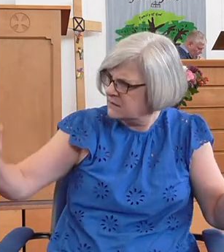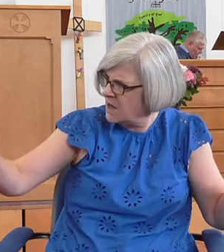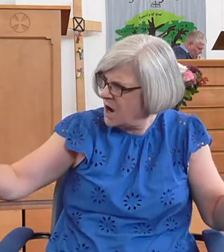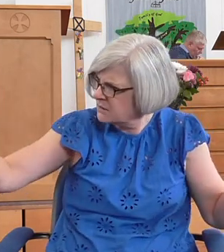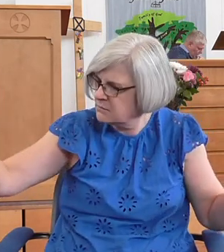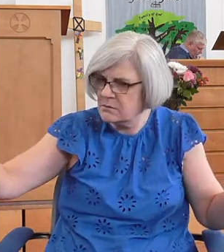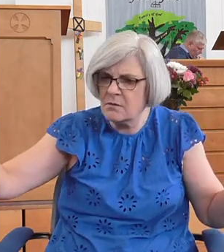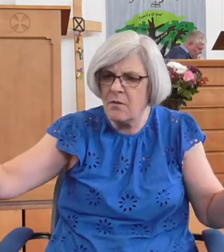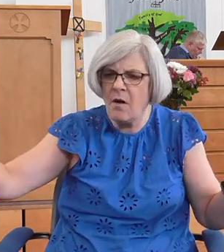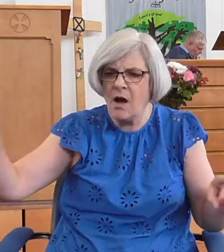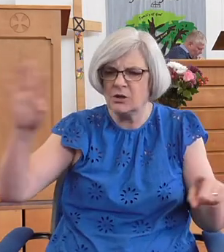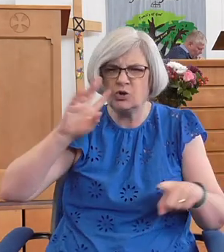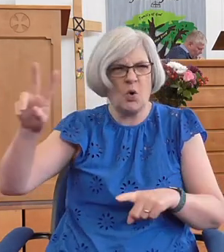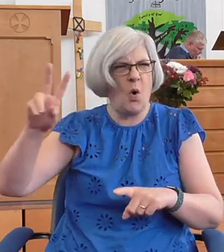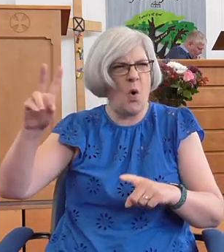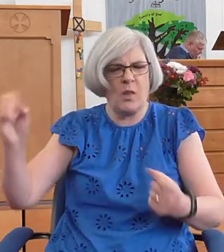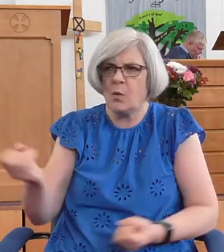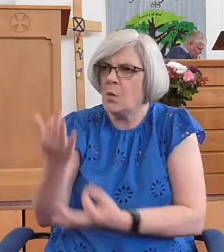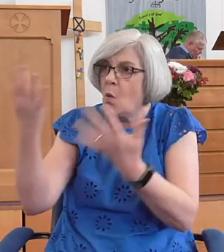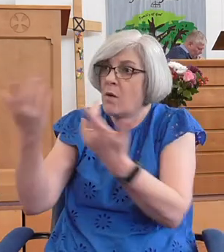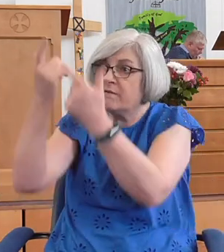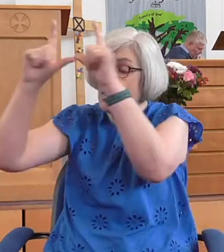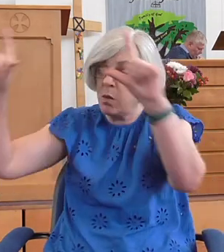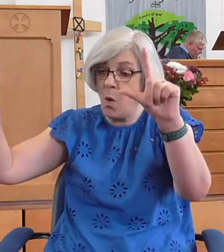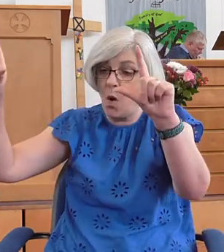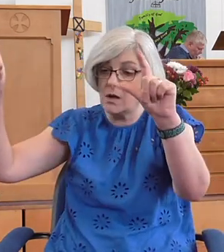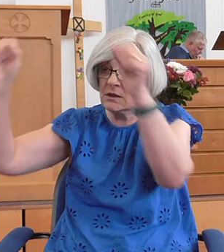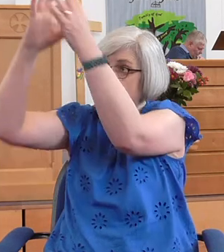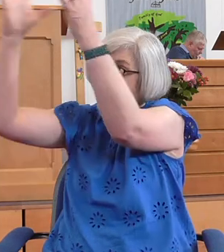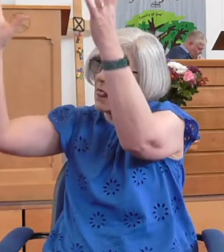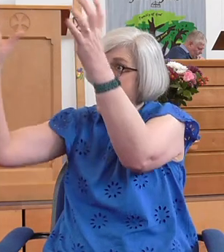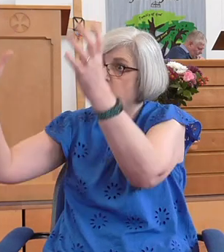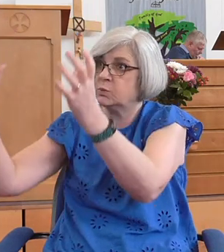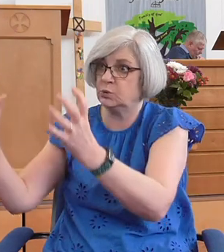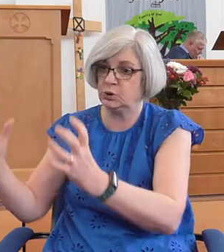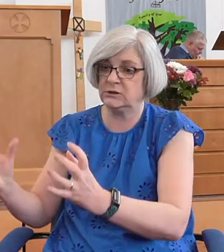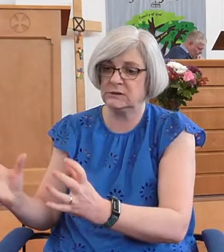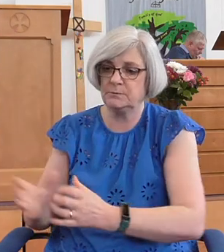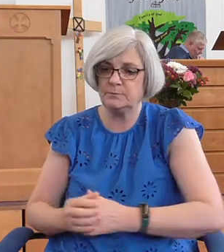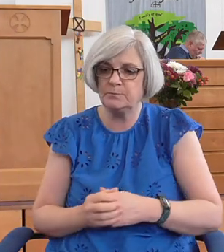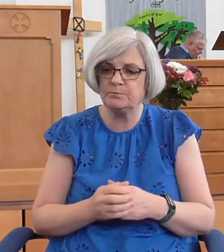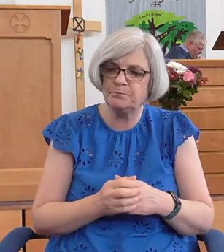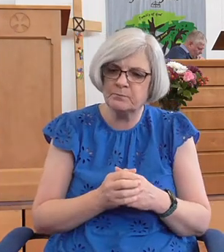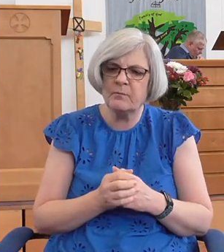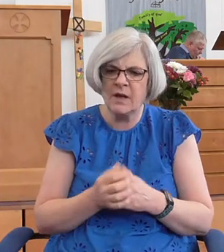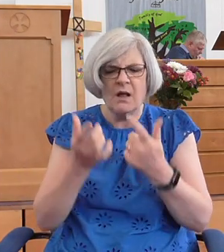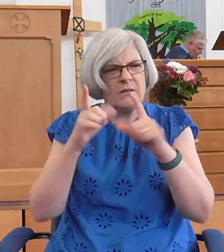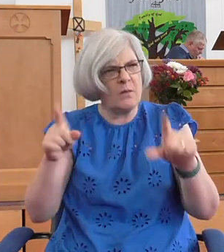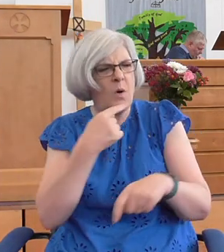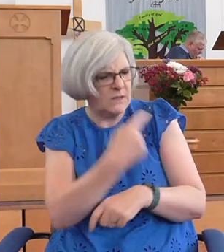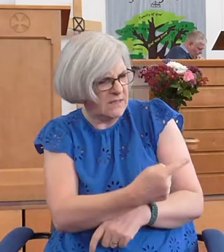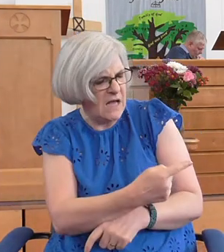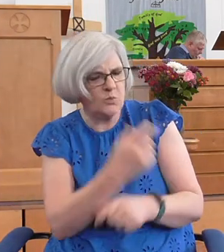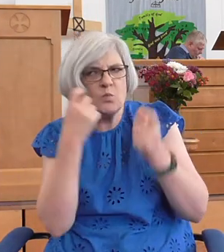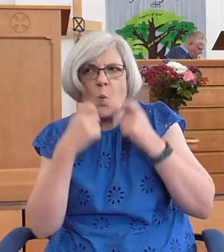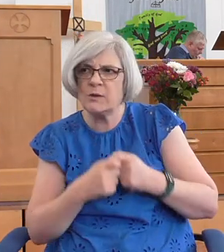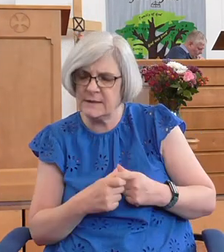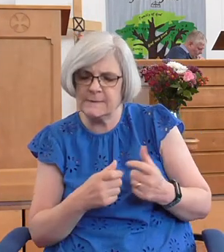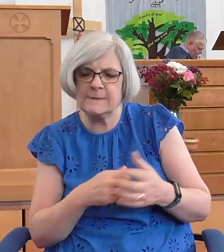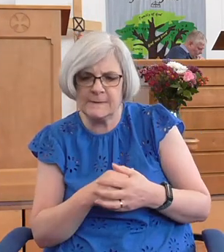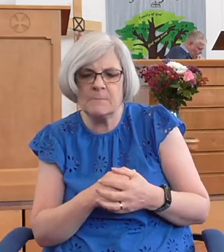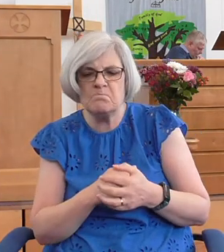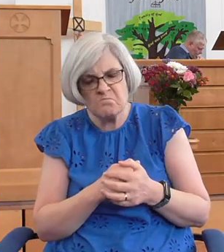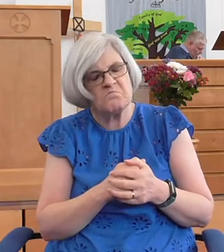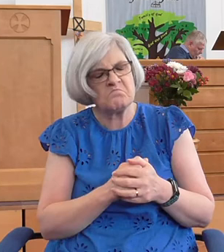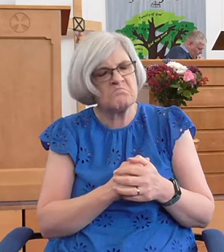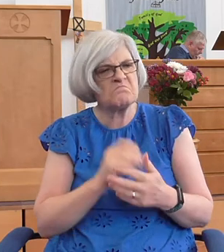and there was the glory of the Lord appearing in the cloud. The Lord said to Moses, "I